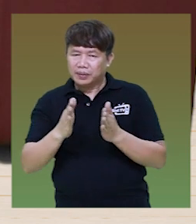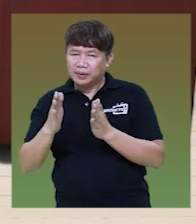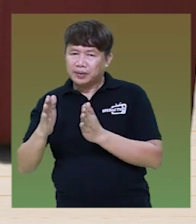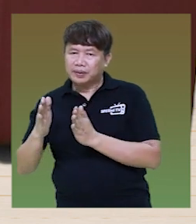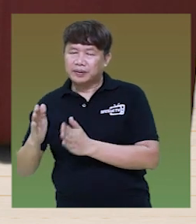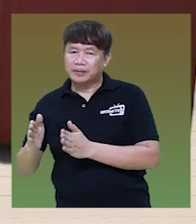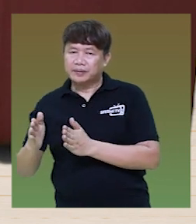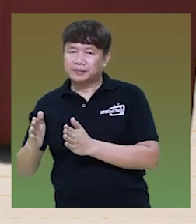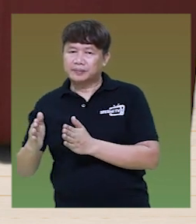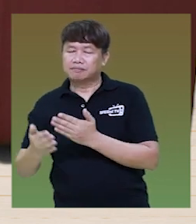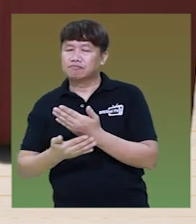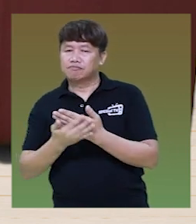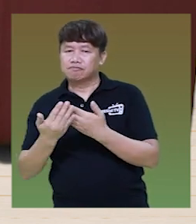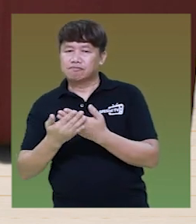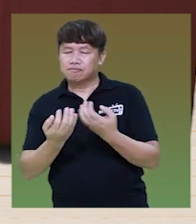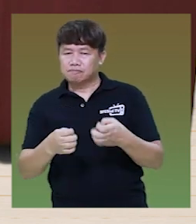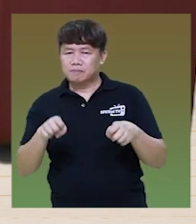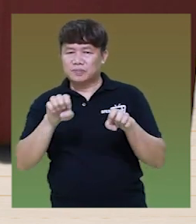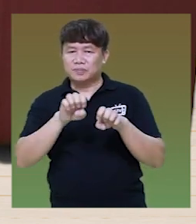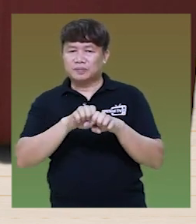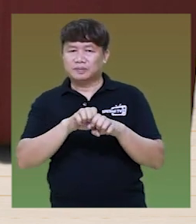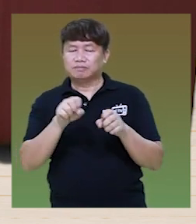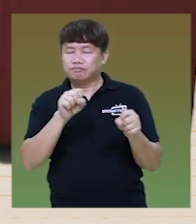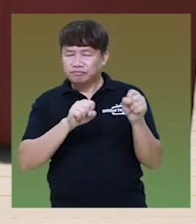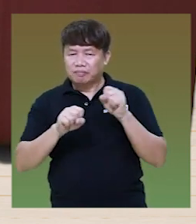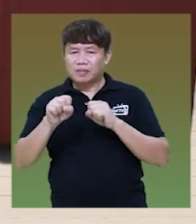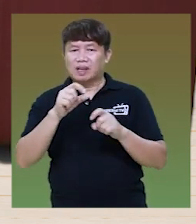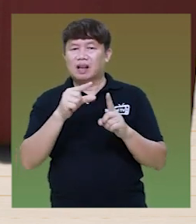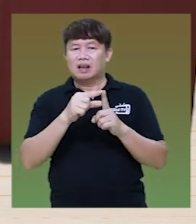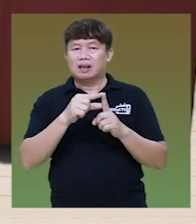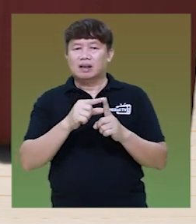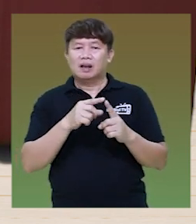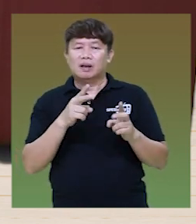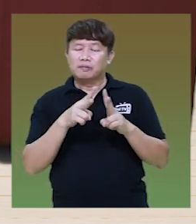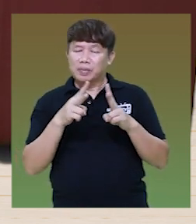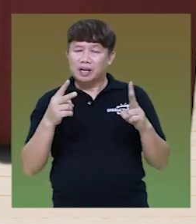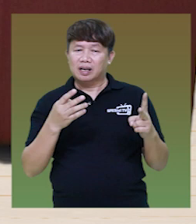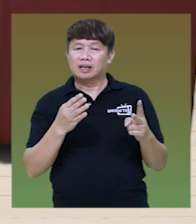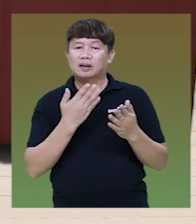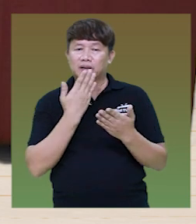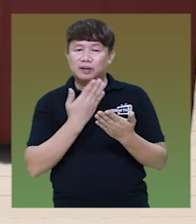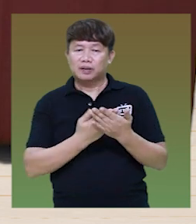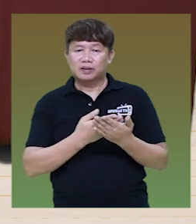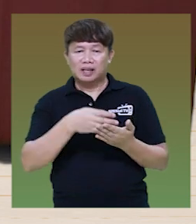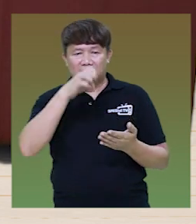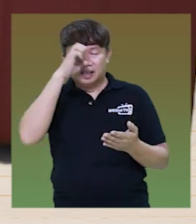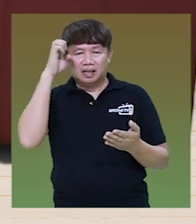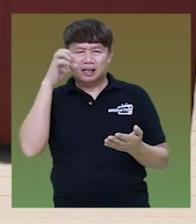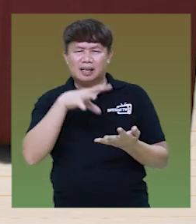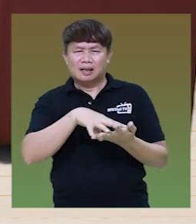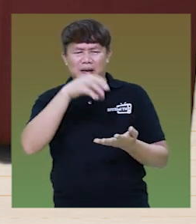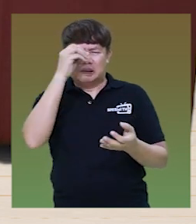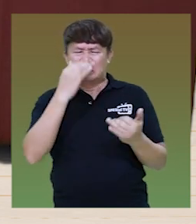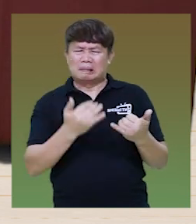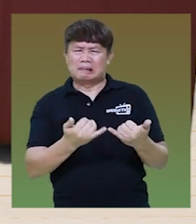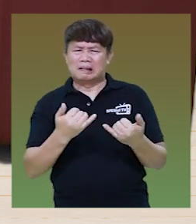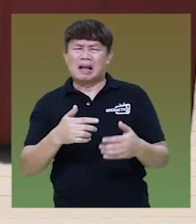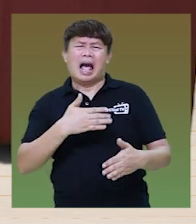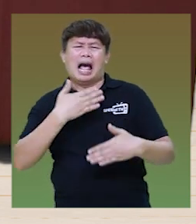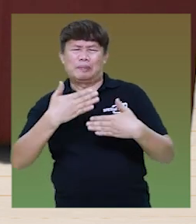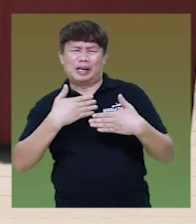the story using signal words. Very good, Eliz. You learned a lot today. I'm so